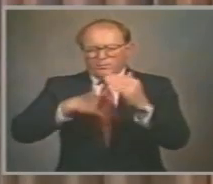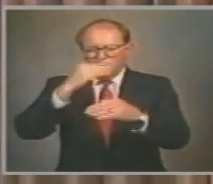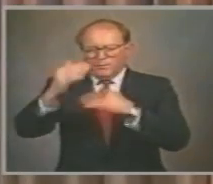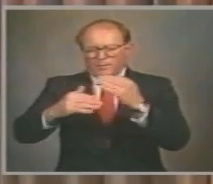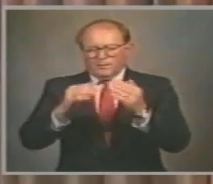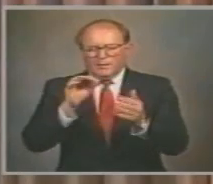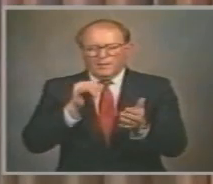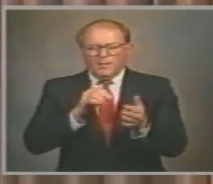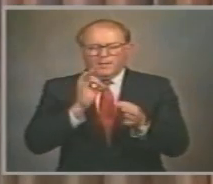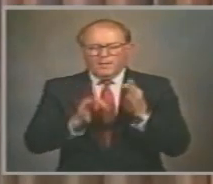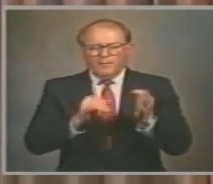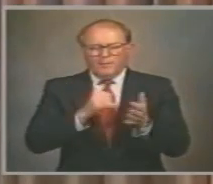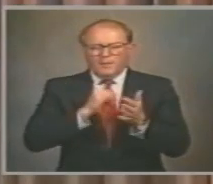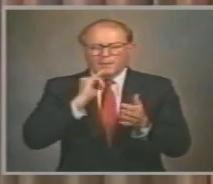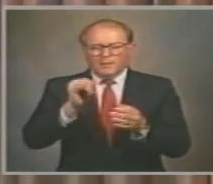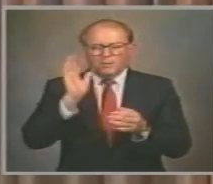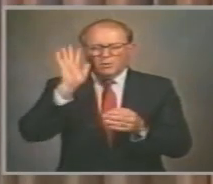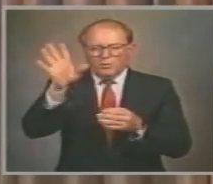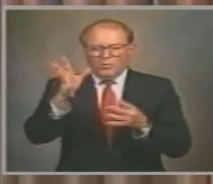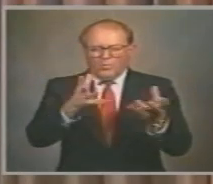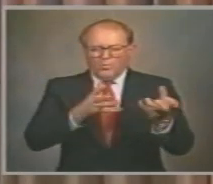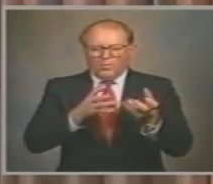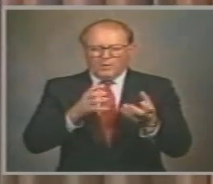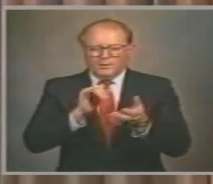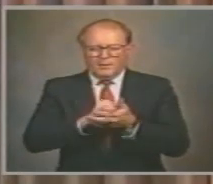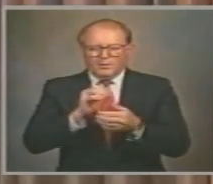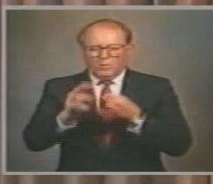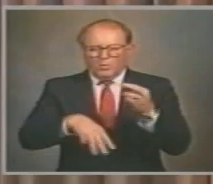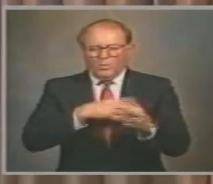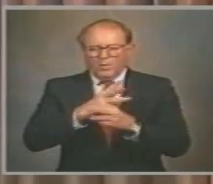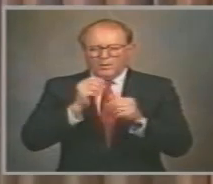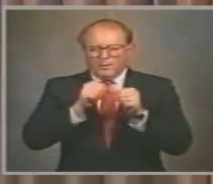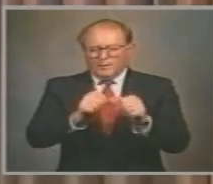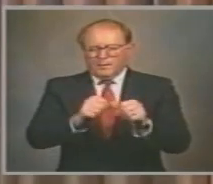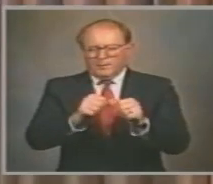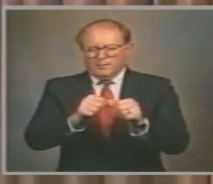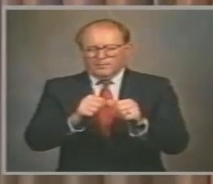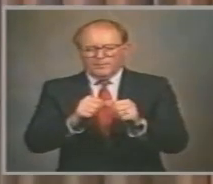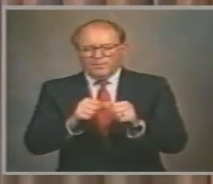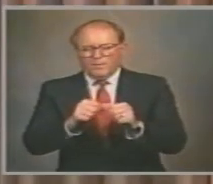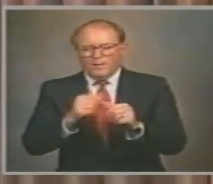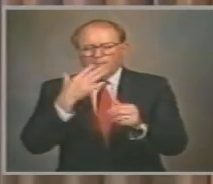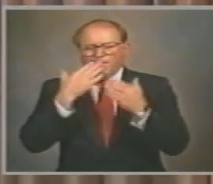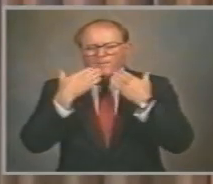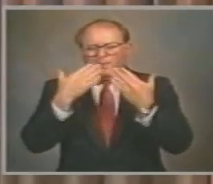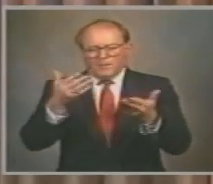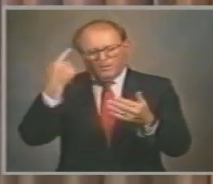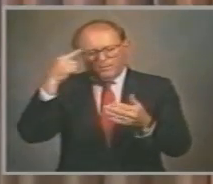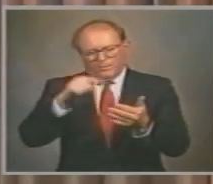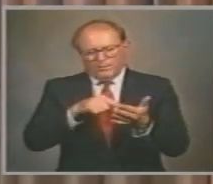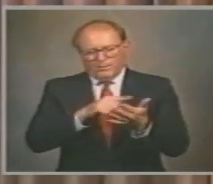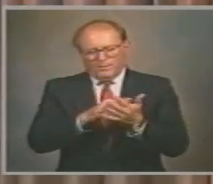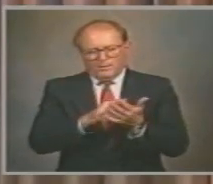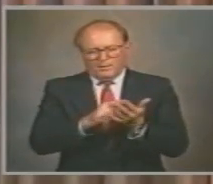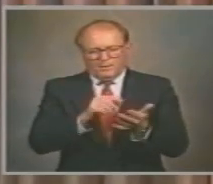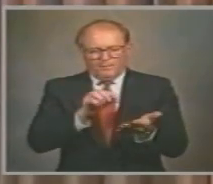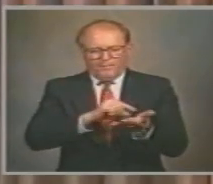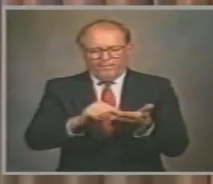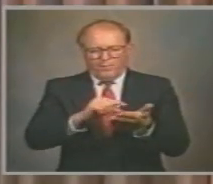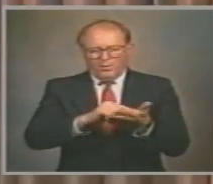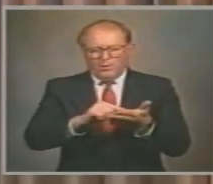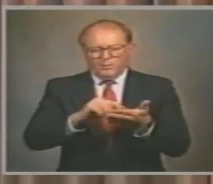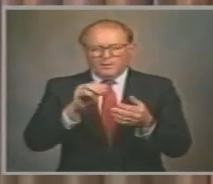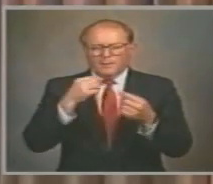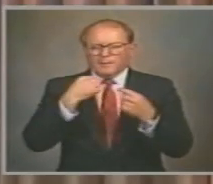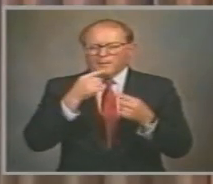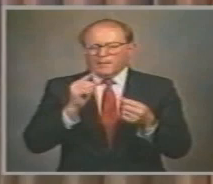will that the world should stand that long. Father, we're thankful for this beautiful passage that we read a moment ago, telling us